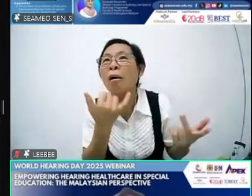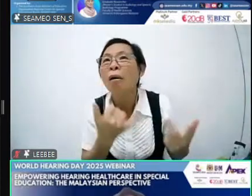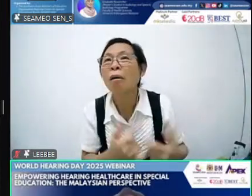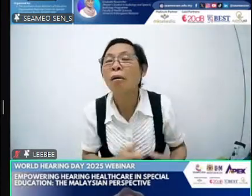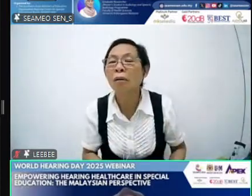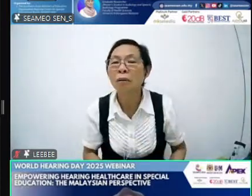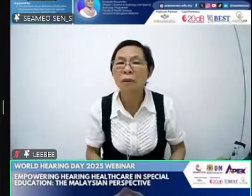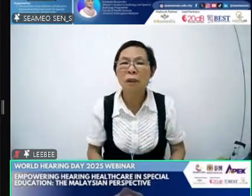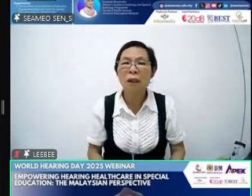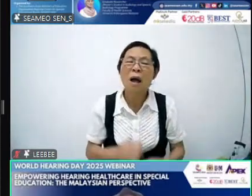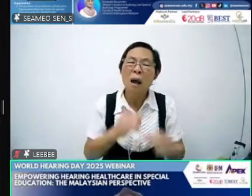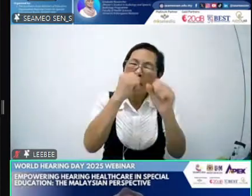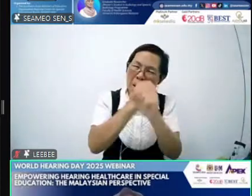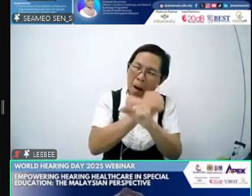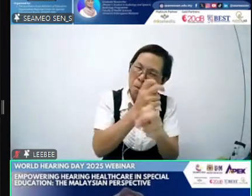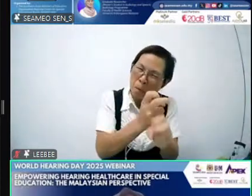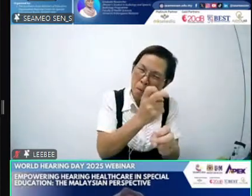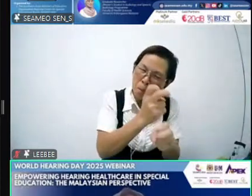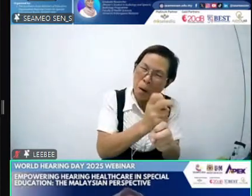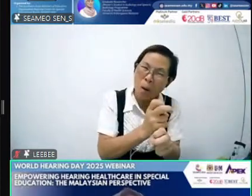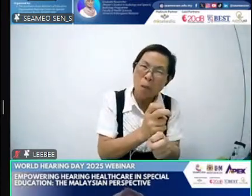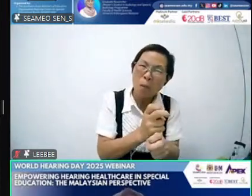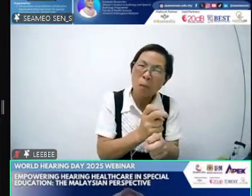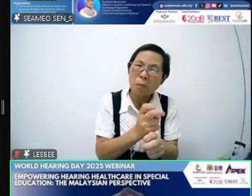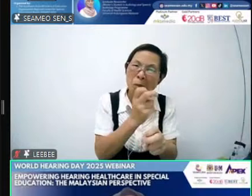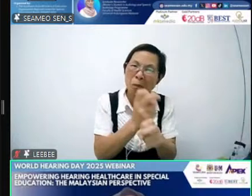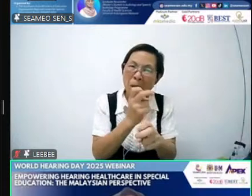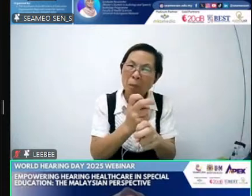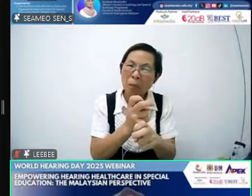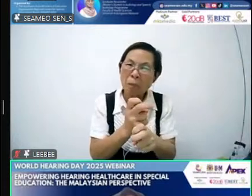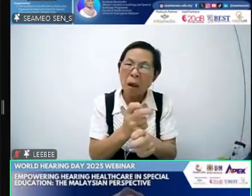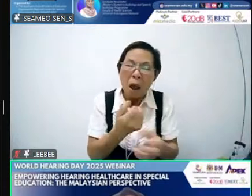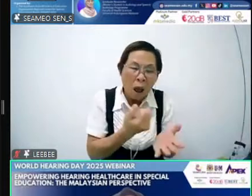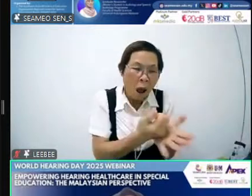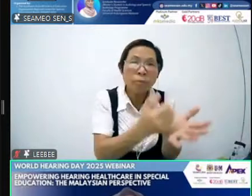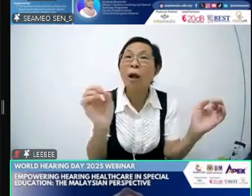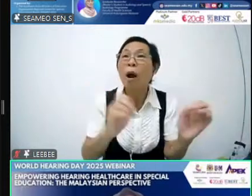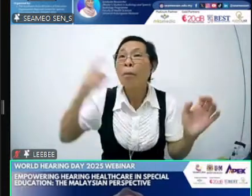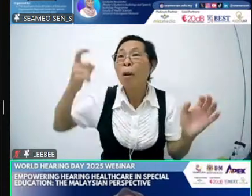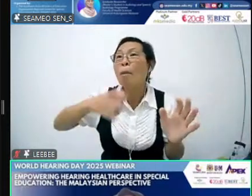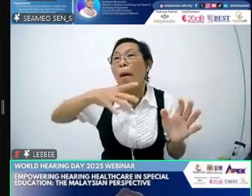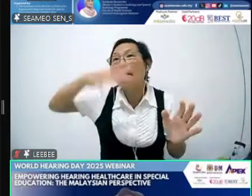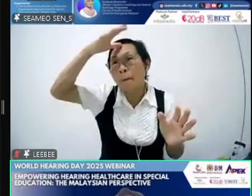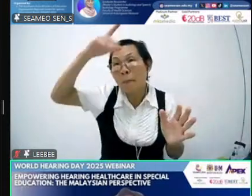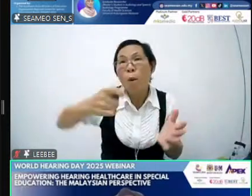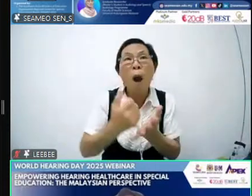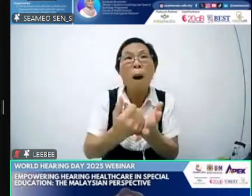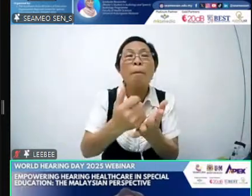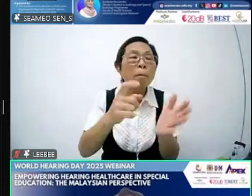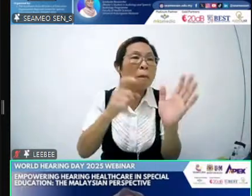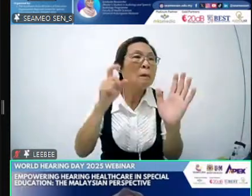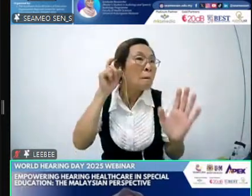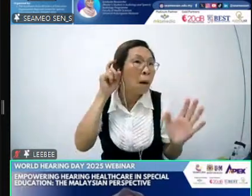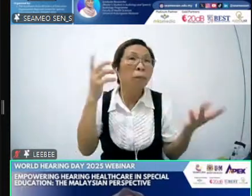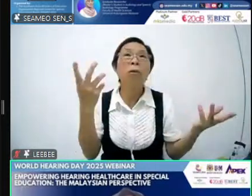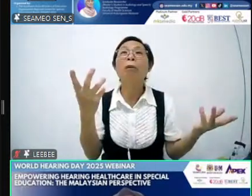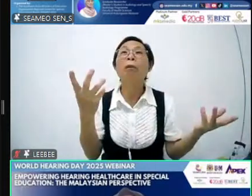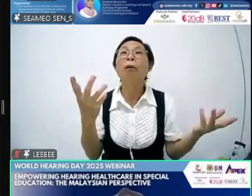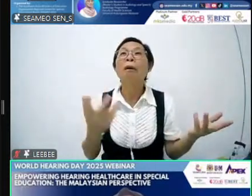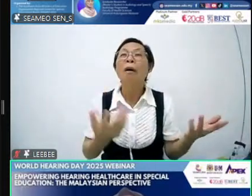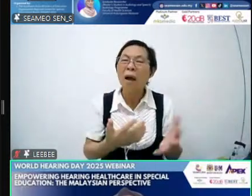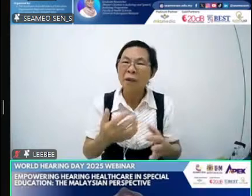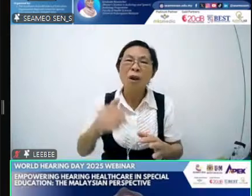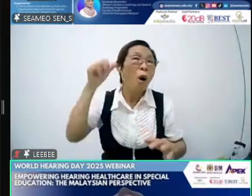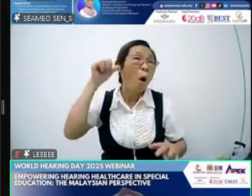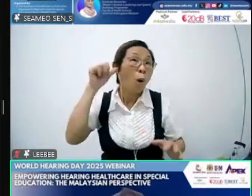Another challenge is that help isn't always available when they need it. Audiology appointment can take weeks,